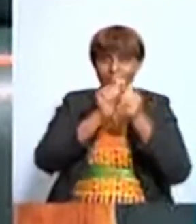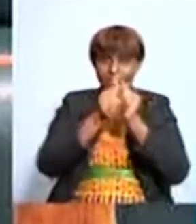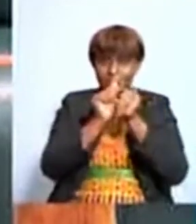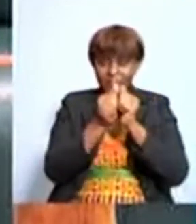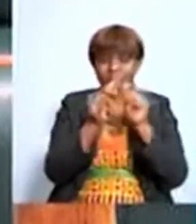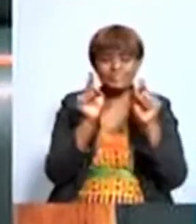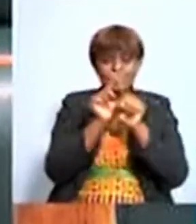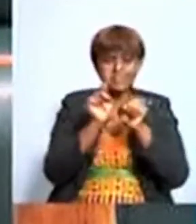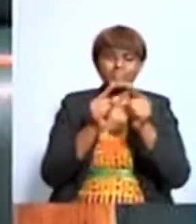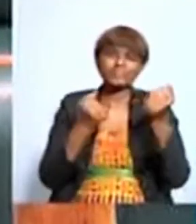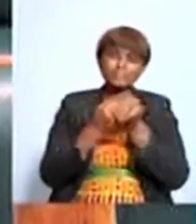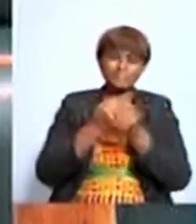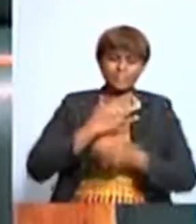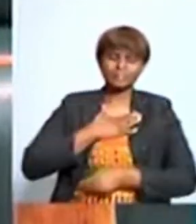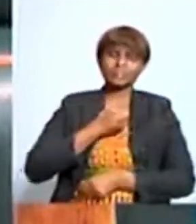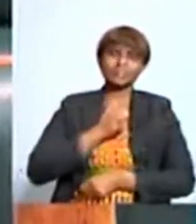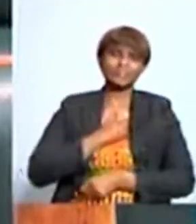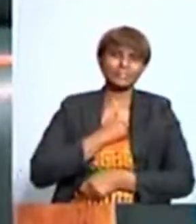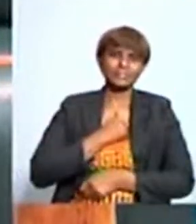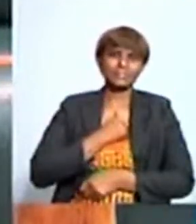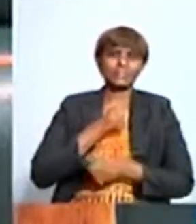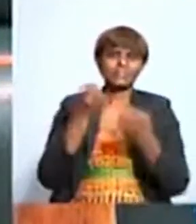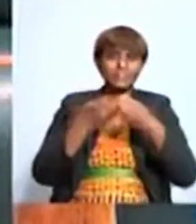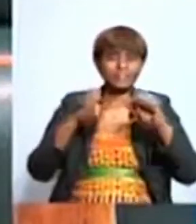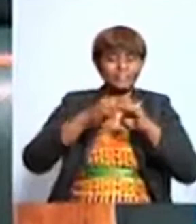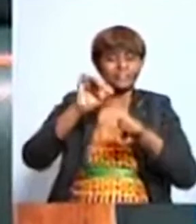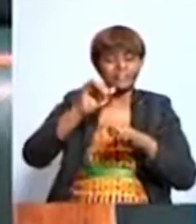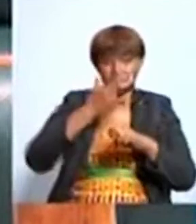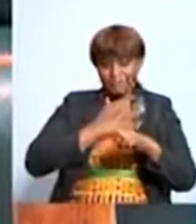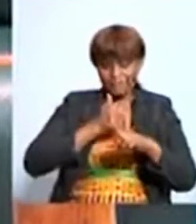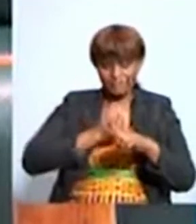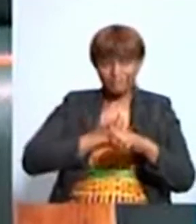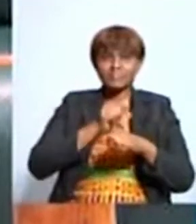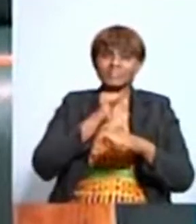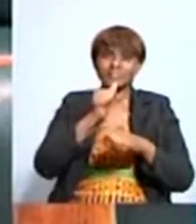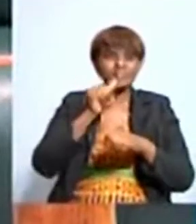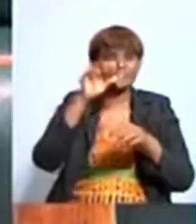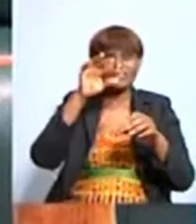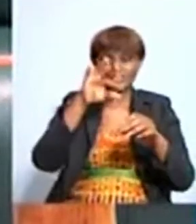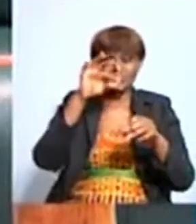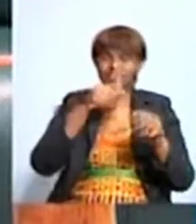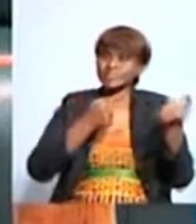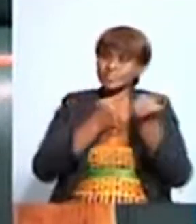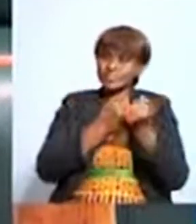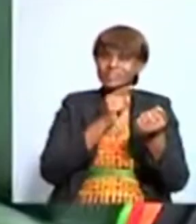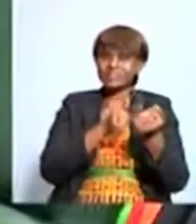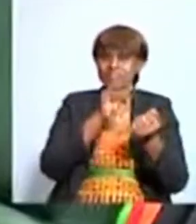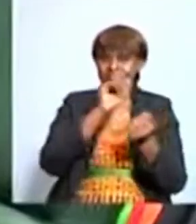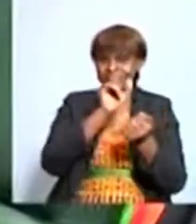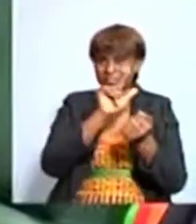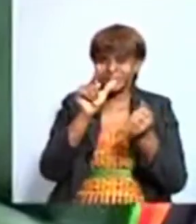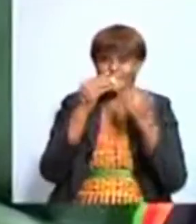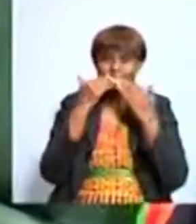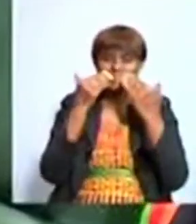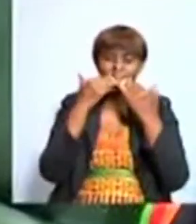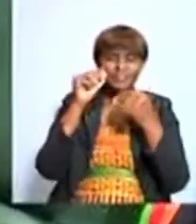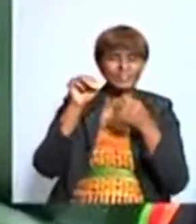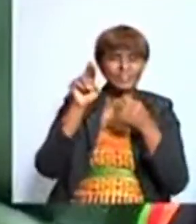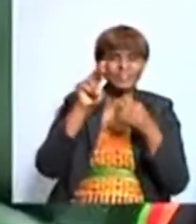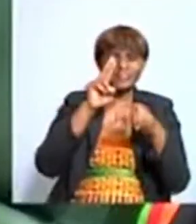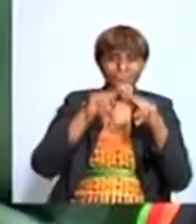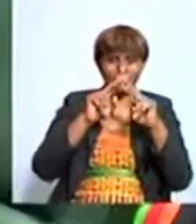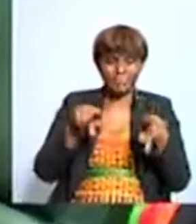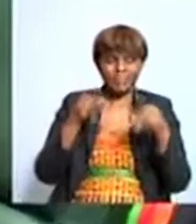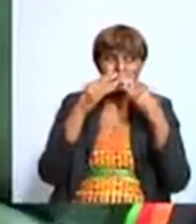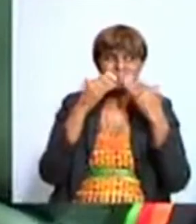is supported by myself, even though I do not support the bill. Thank you, Mr. Chairman. Thank you. Thank